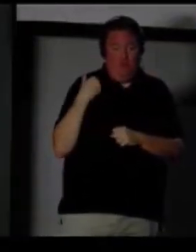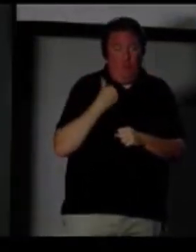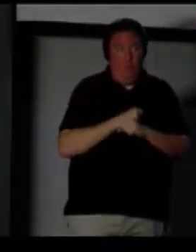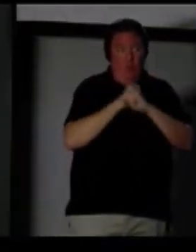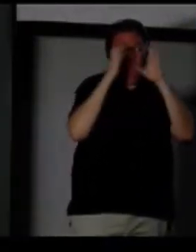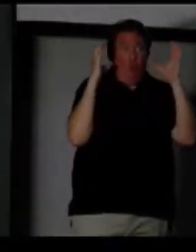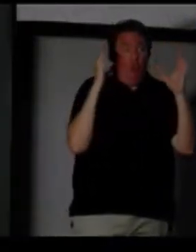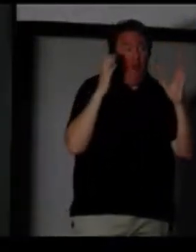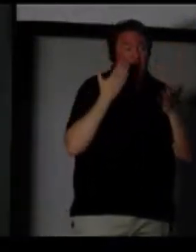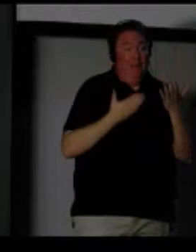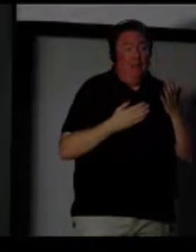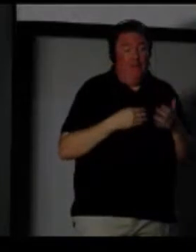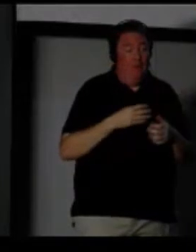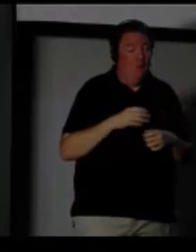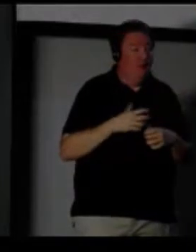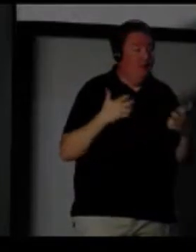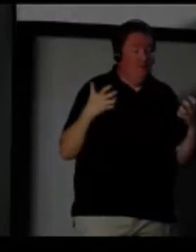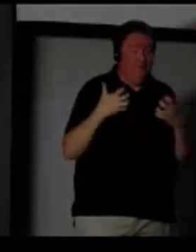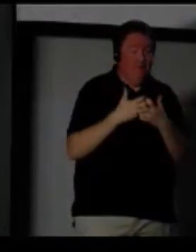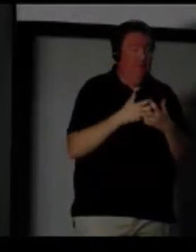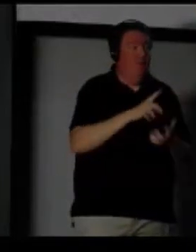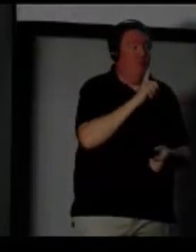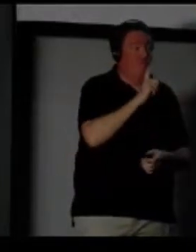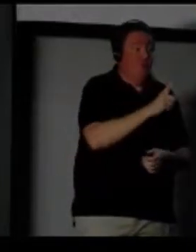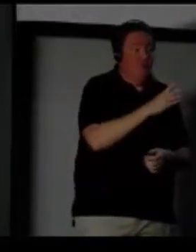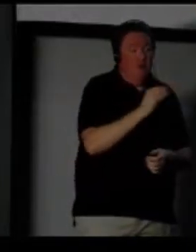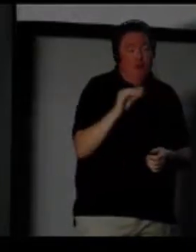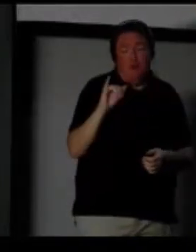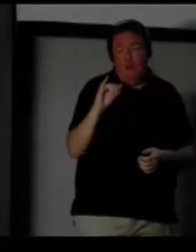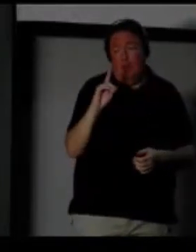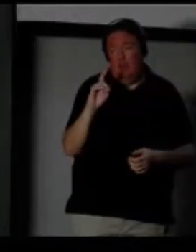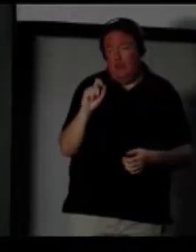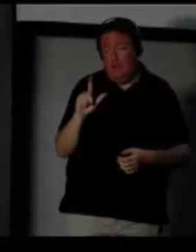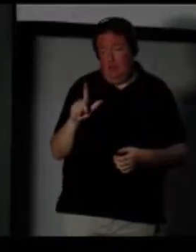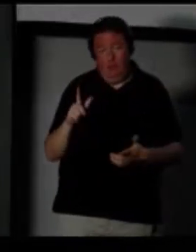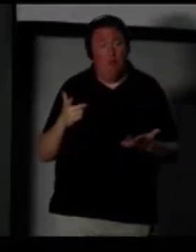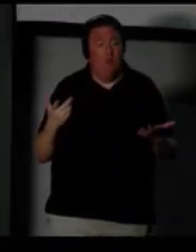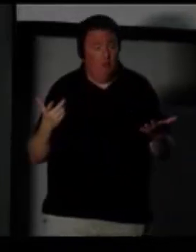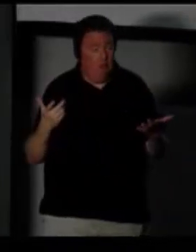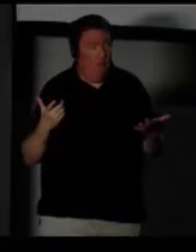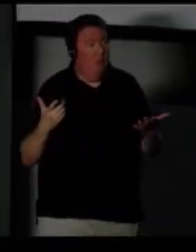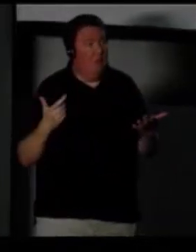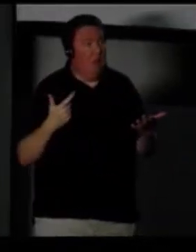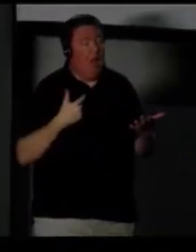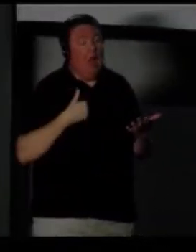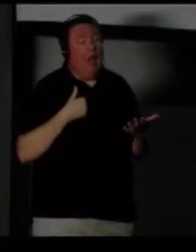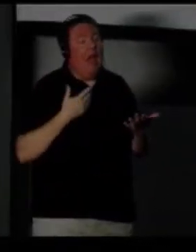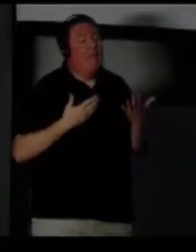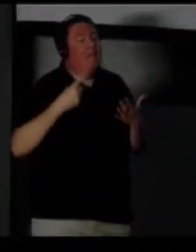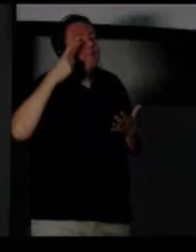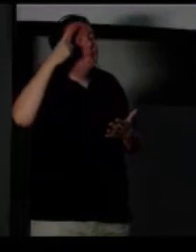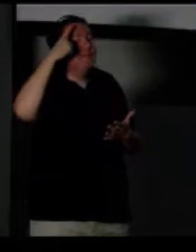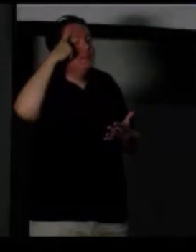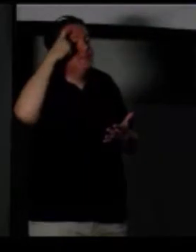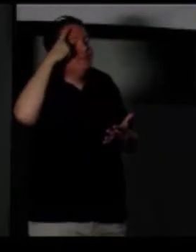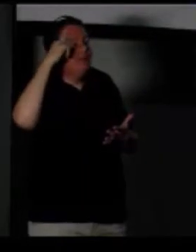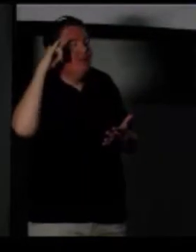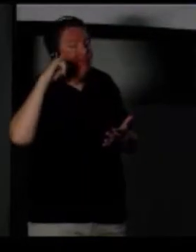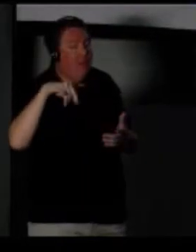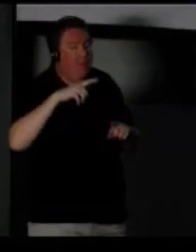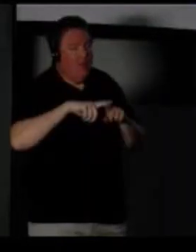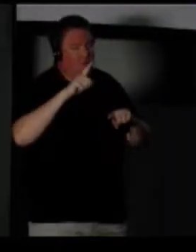of the real and the ideal. This was something that I might have suspected, but I could not confirm until we